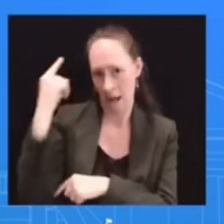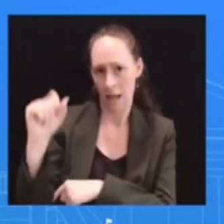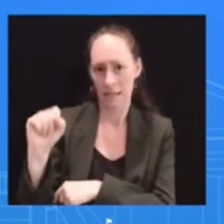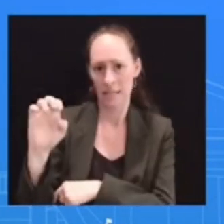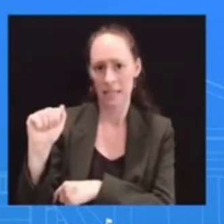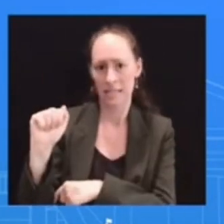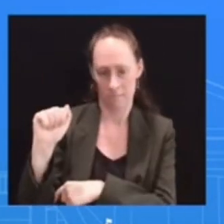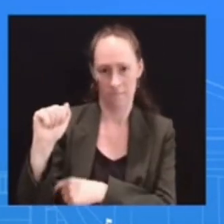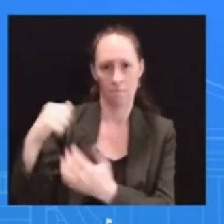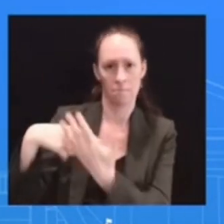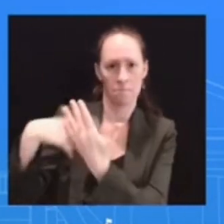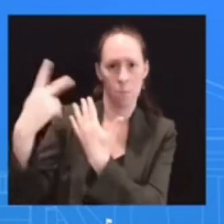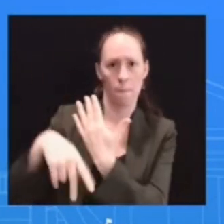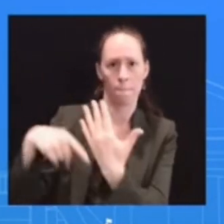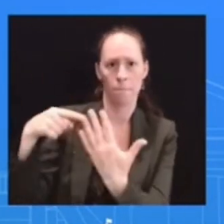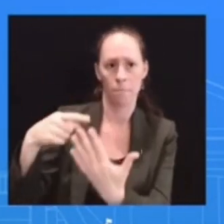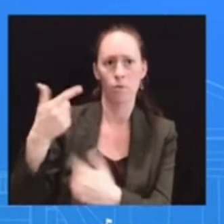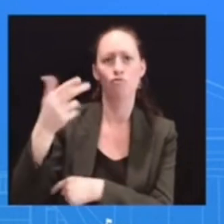vulnerable people around the world.